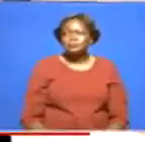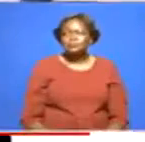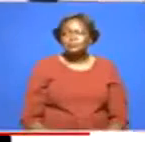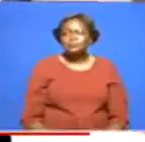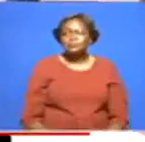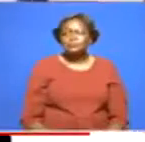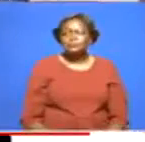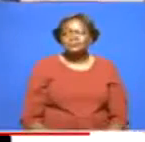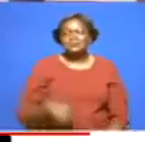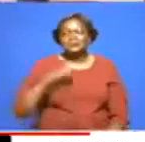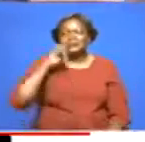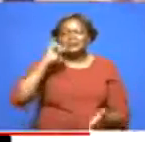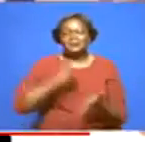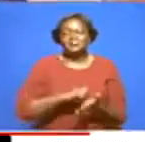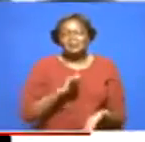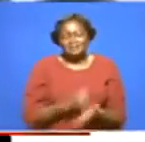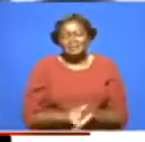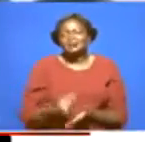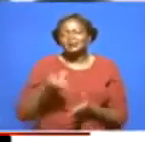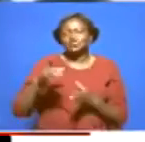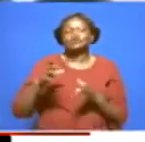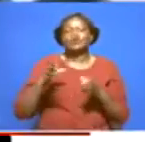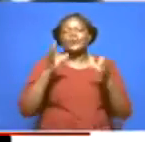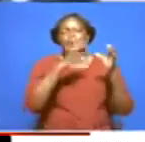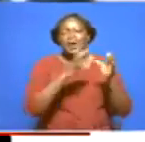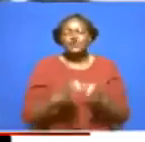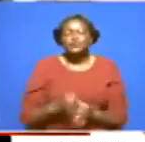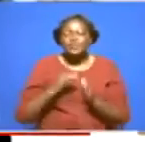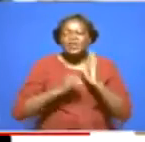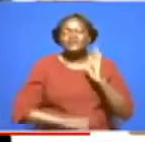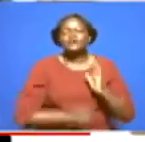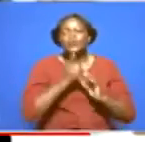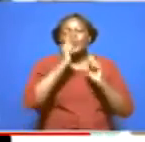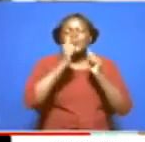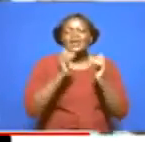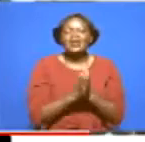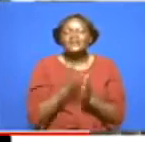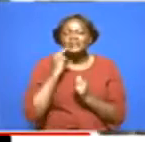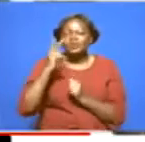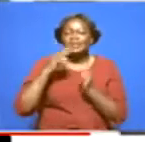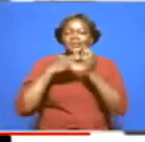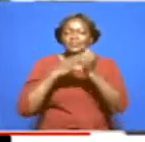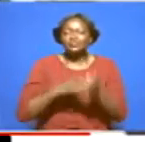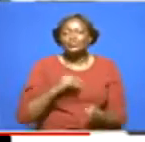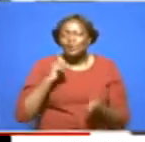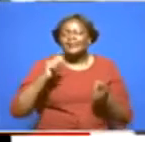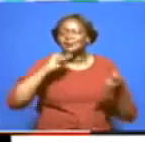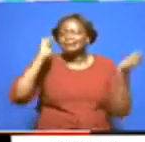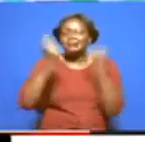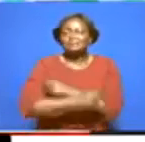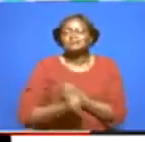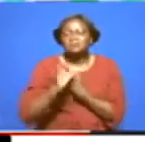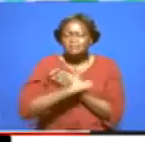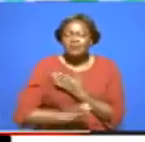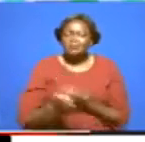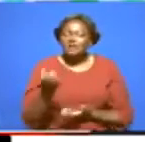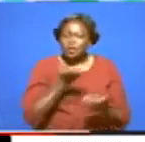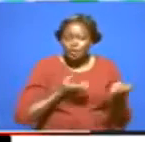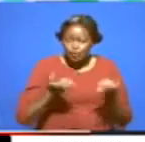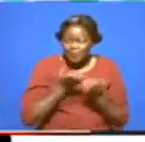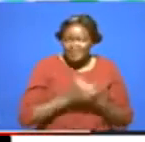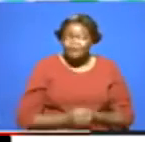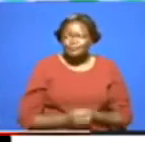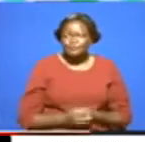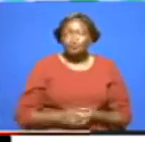Kalua said GTAB will endeavor to groom and develop competent and visionary leaders who will turn around the country's economy. In order